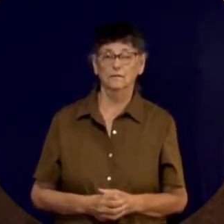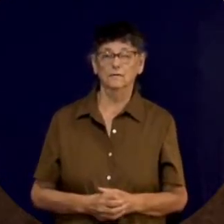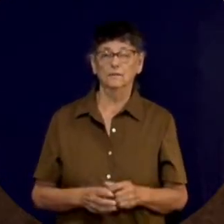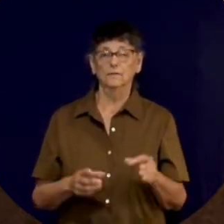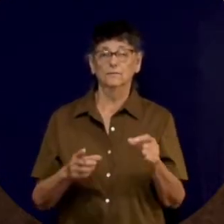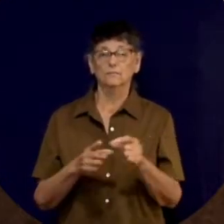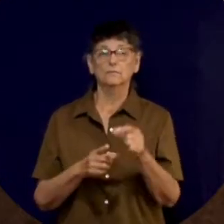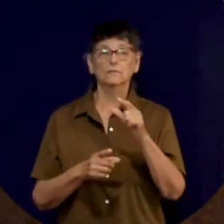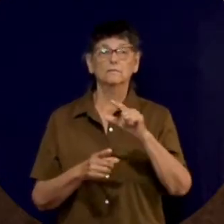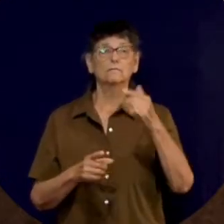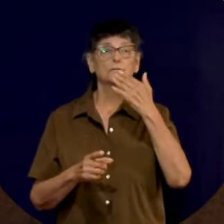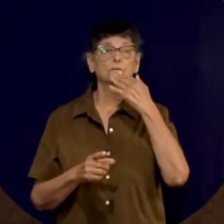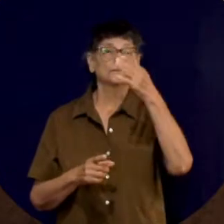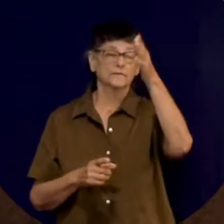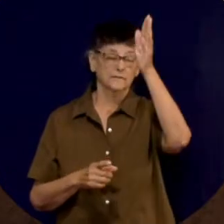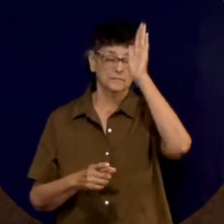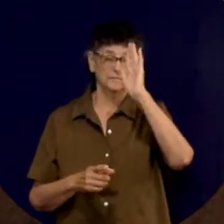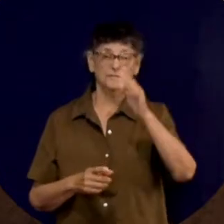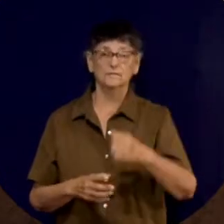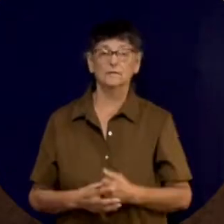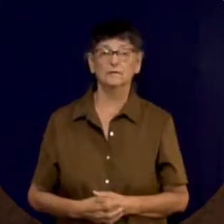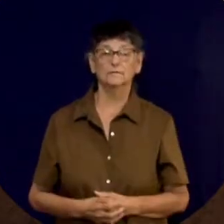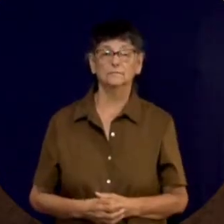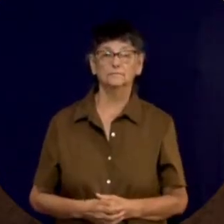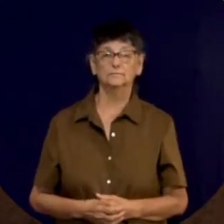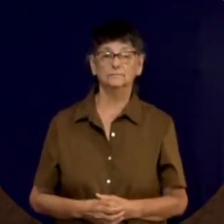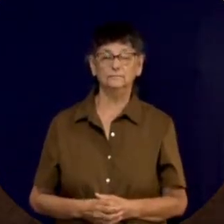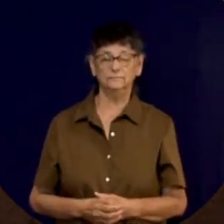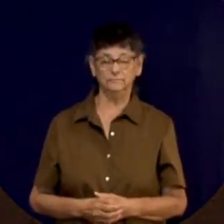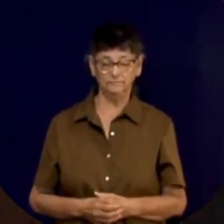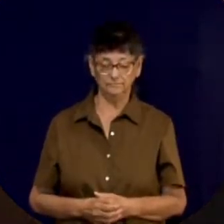The word of the Lord. Thanks be to God.